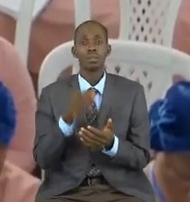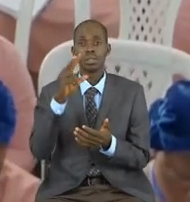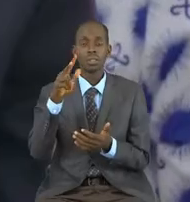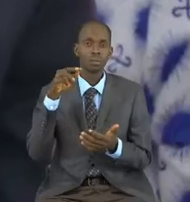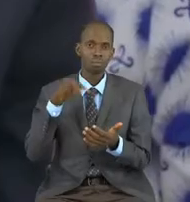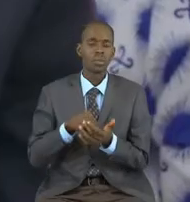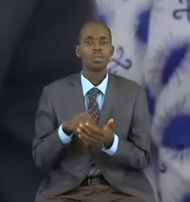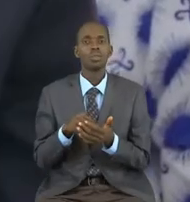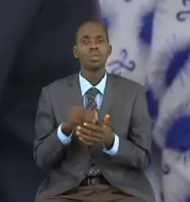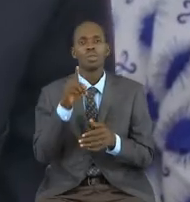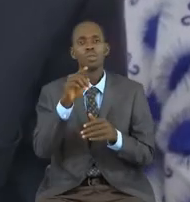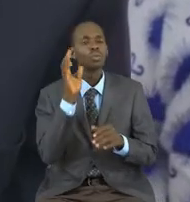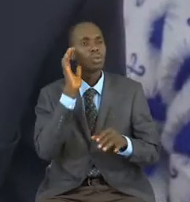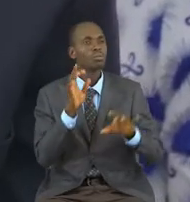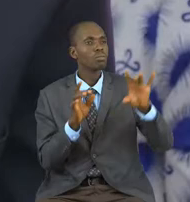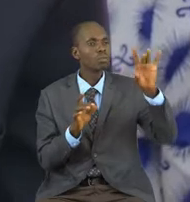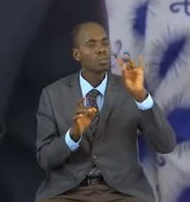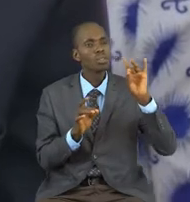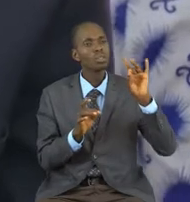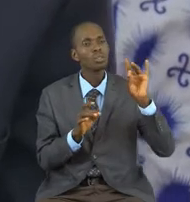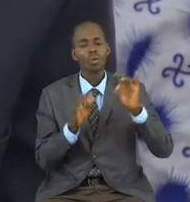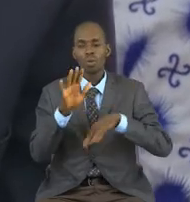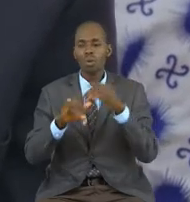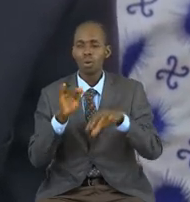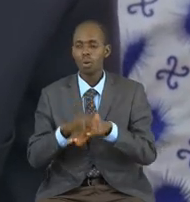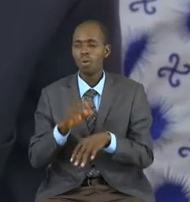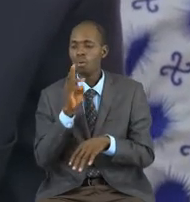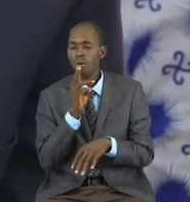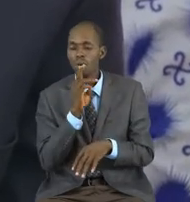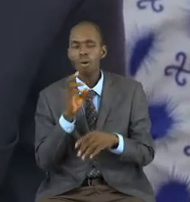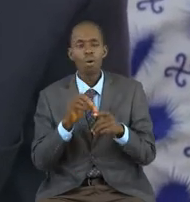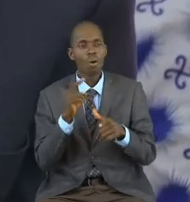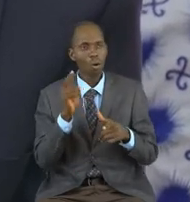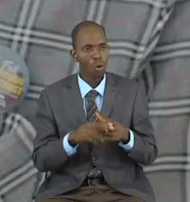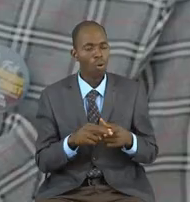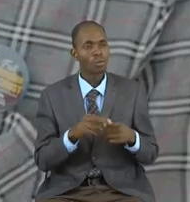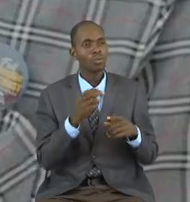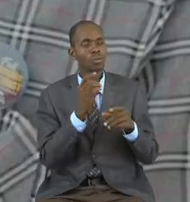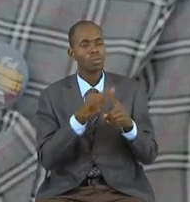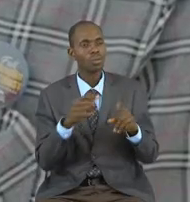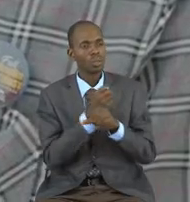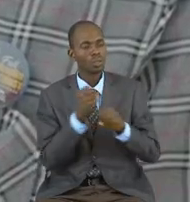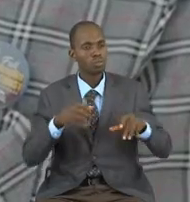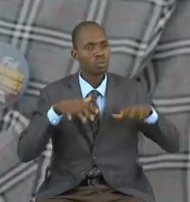choose? You want to catch fish from the river? I said, which one will you choose?